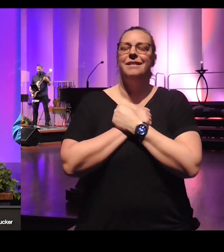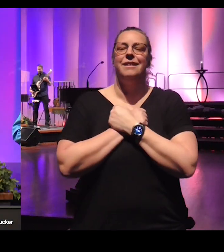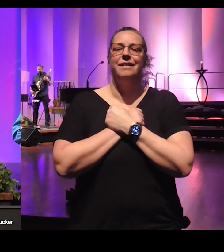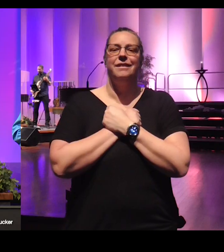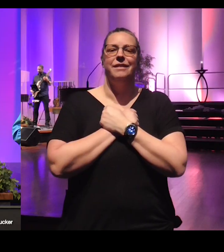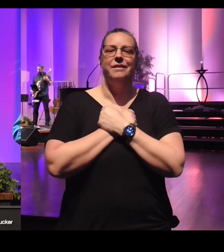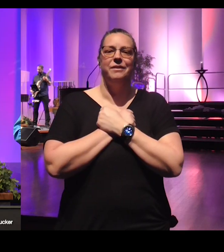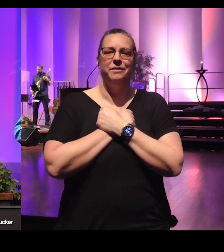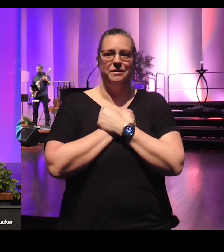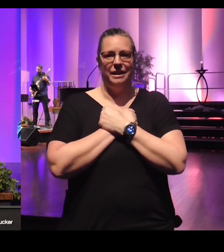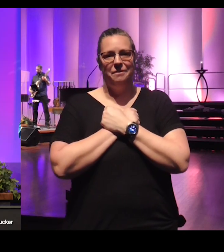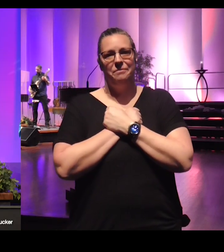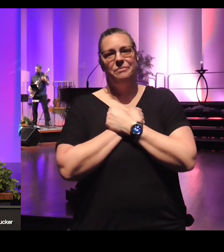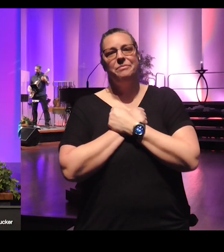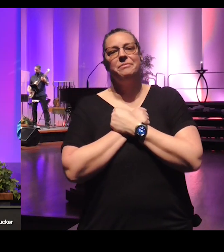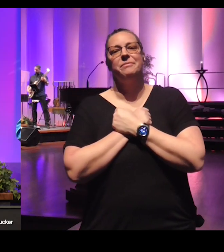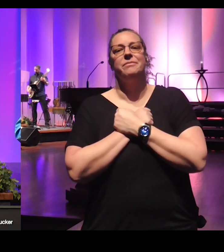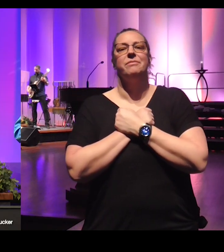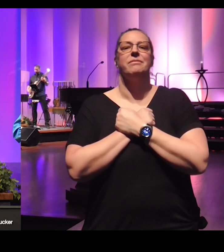only love.